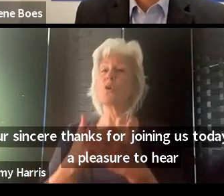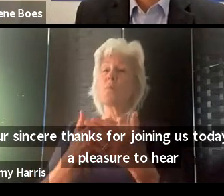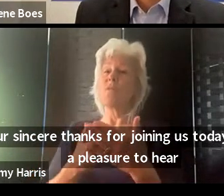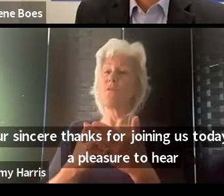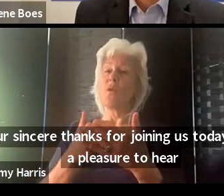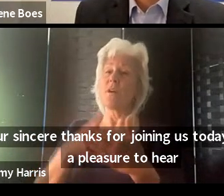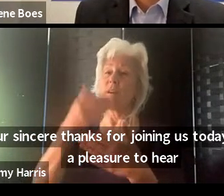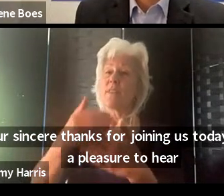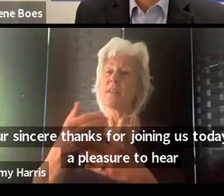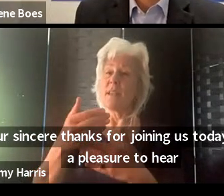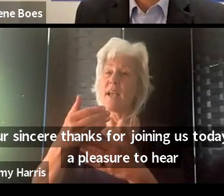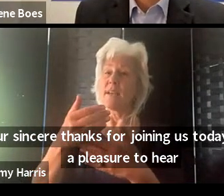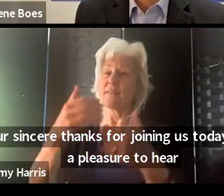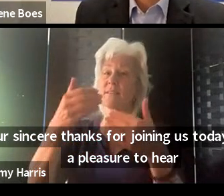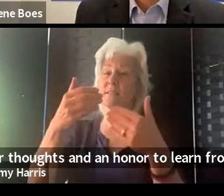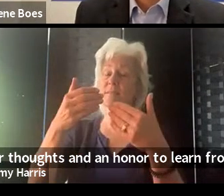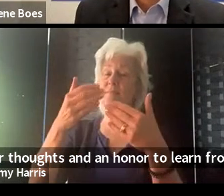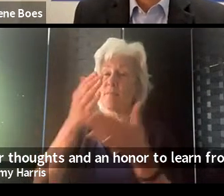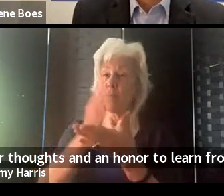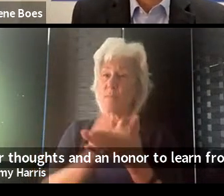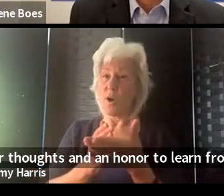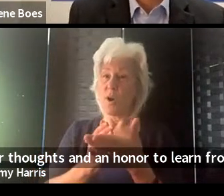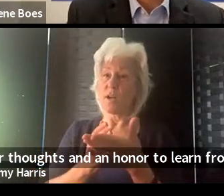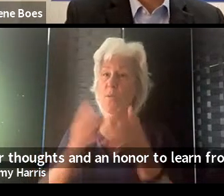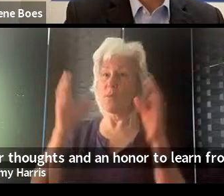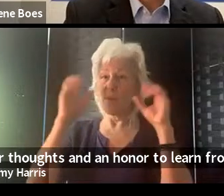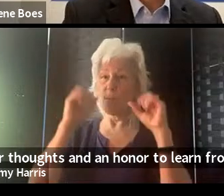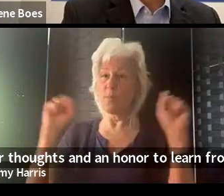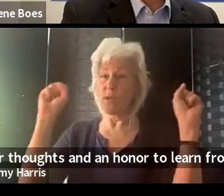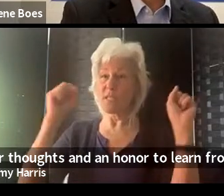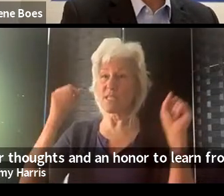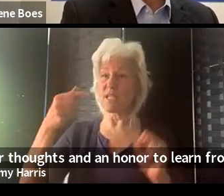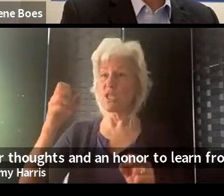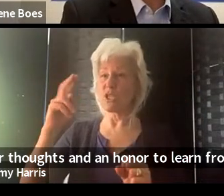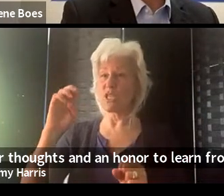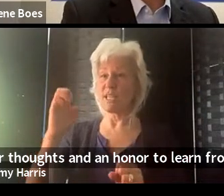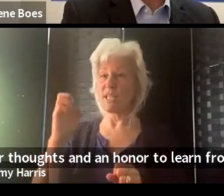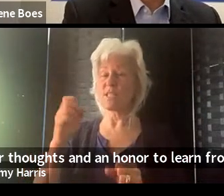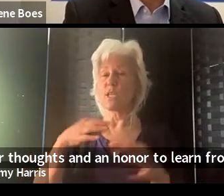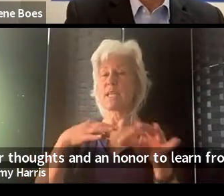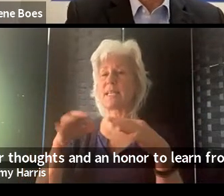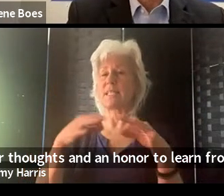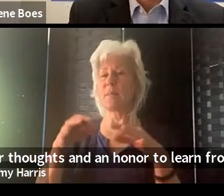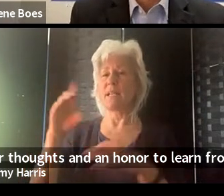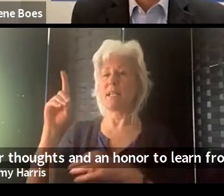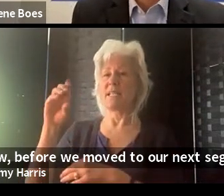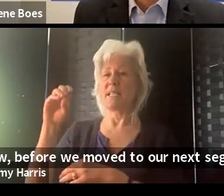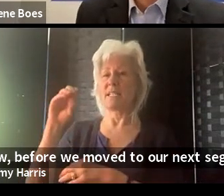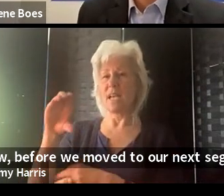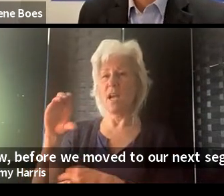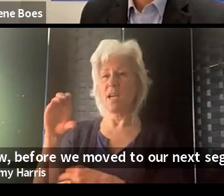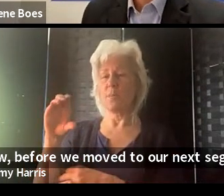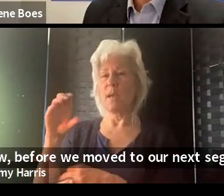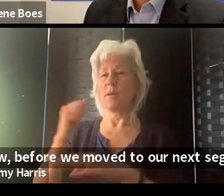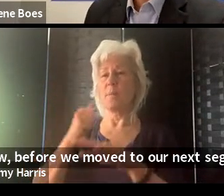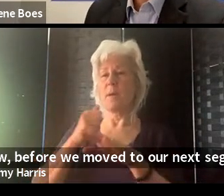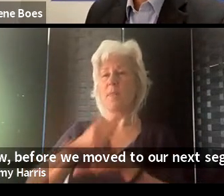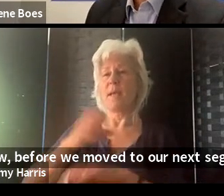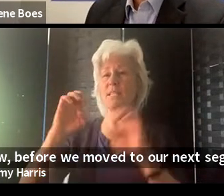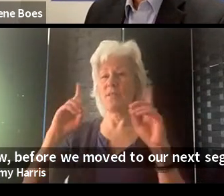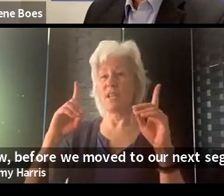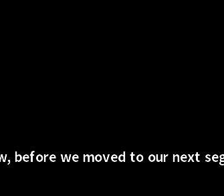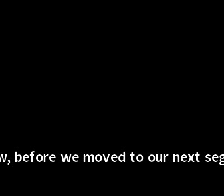segment, Northwest Center President Jean Bowes is going to tell us about a documentary being produced about the passing of Education for All.